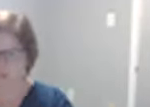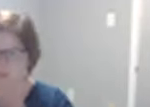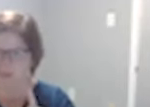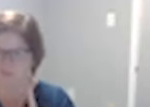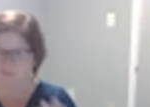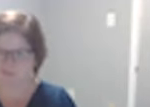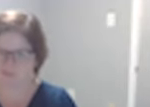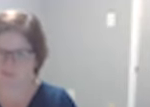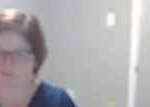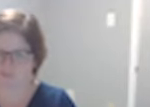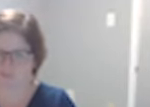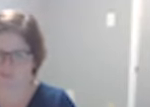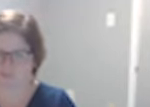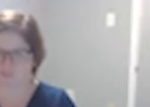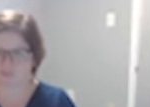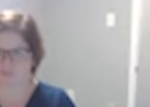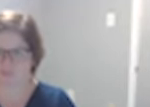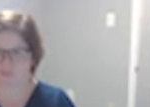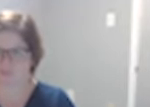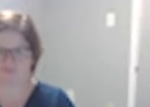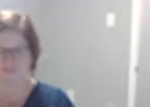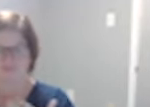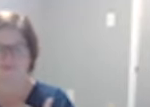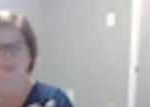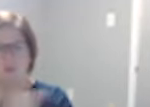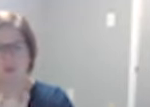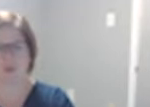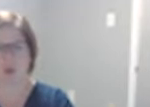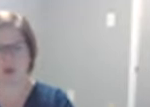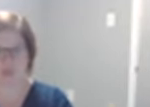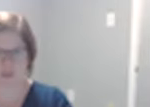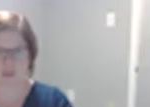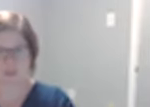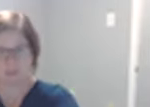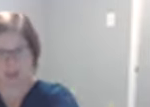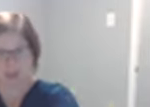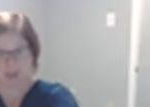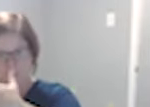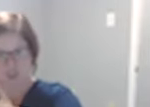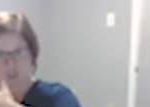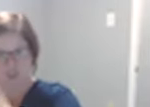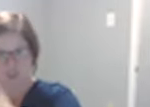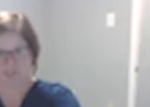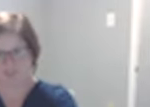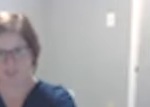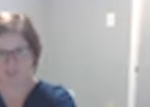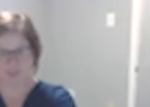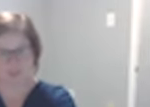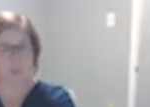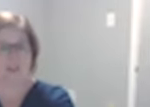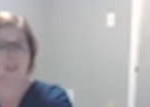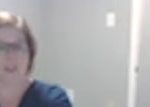should breathe. Even if oxygen making machine generating the oxygen, if the air doesn't